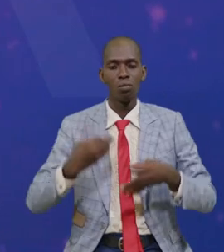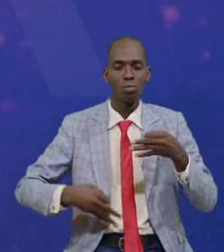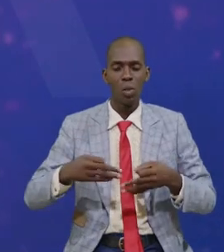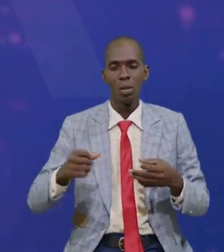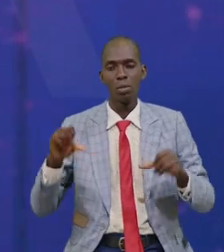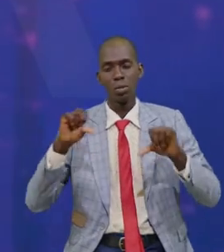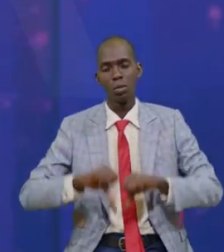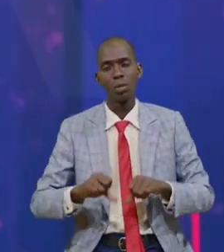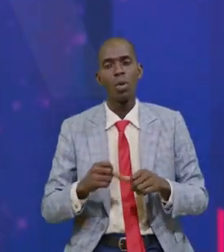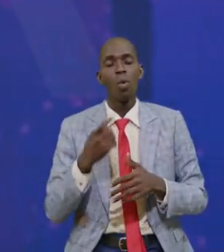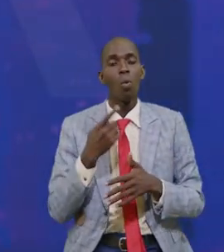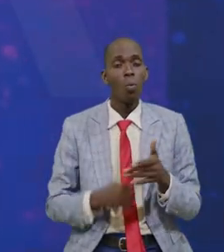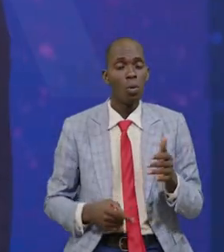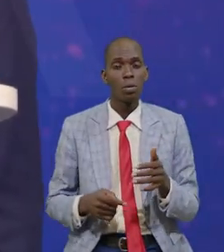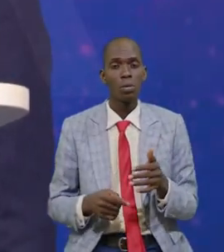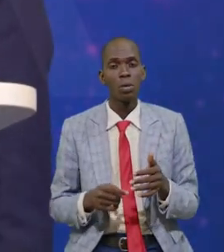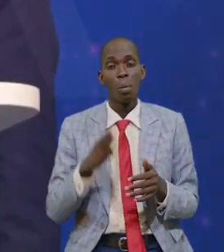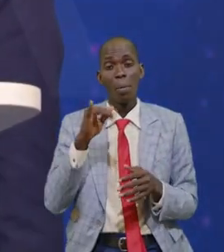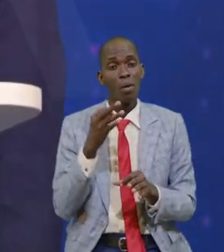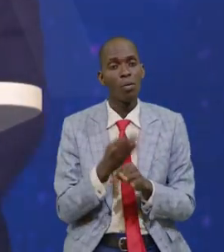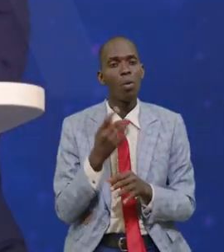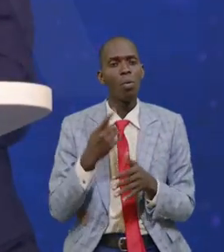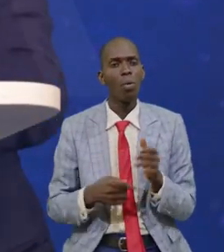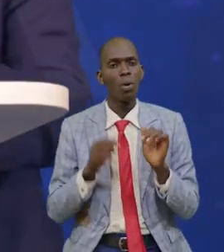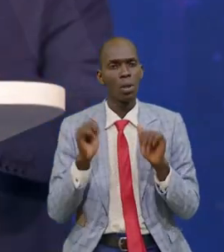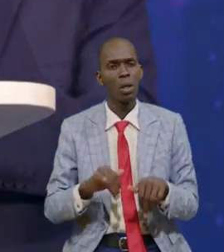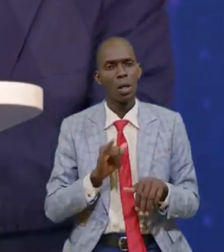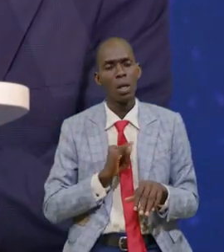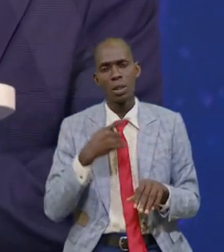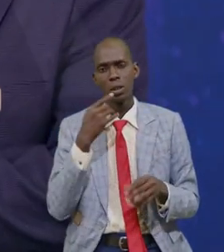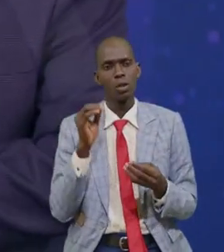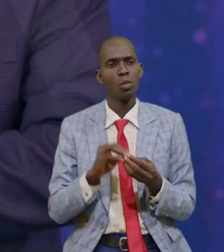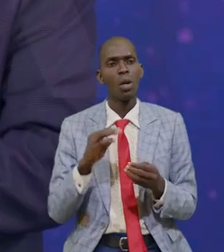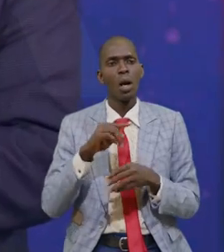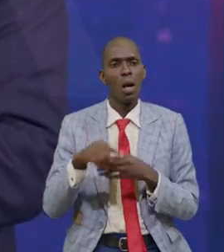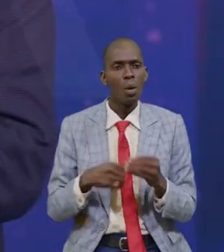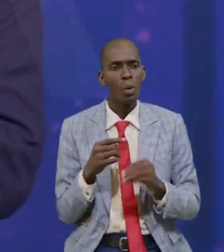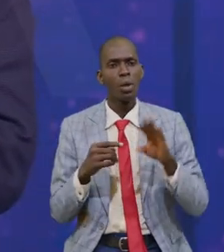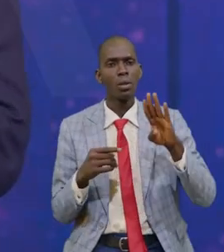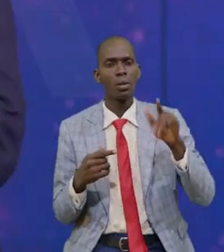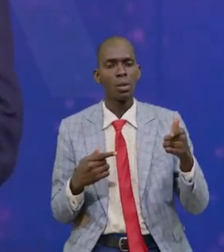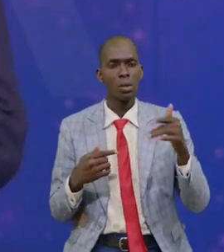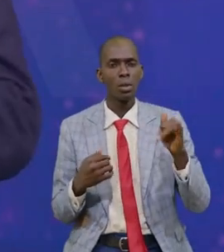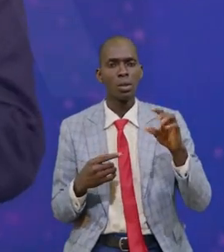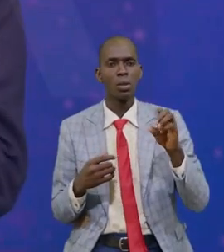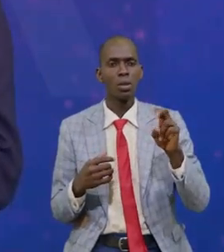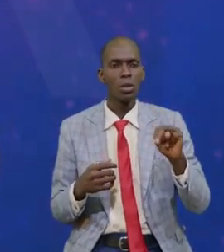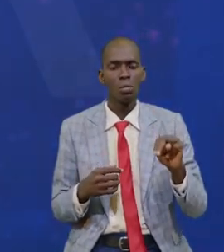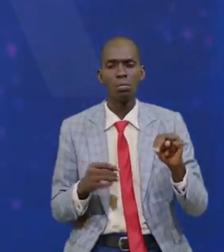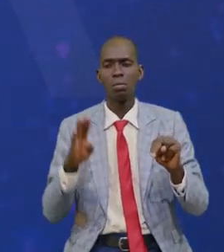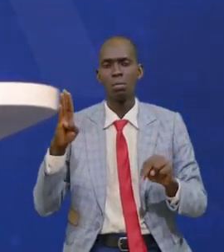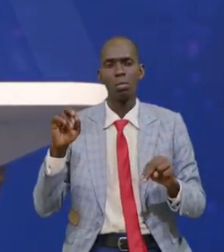will I must say? To talk about Gideon, talk about Barak, talk about something, talk about Jephthah